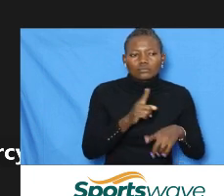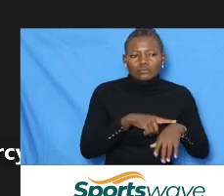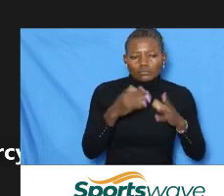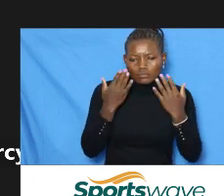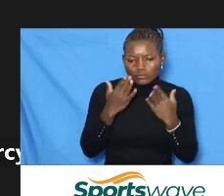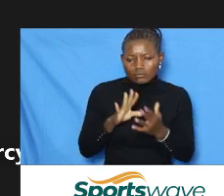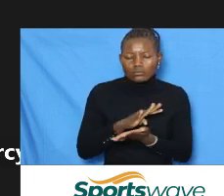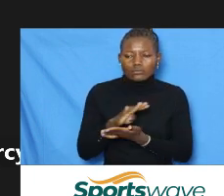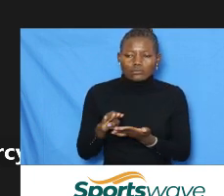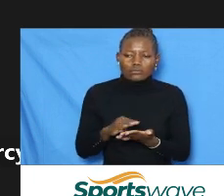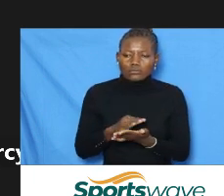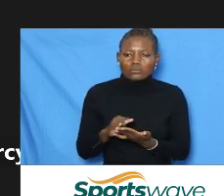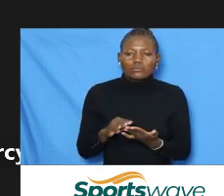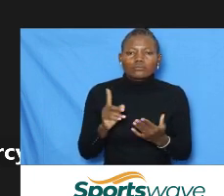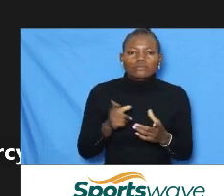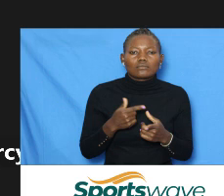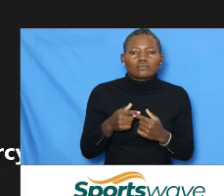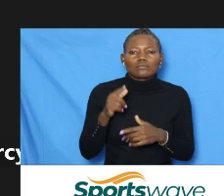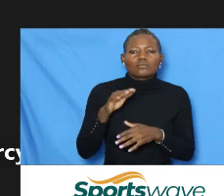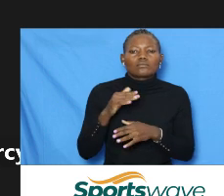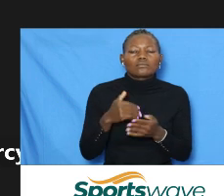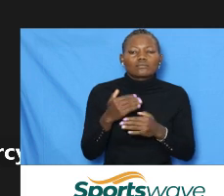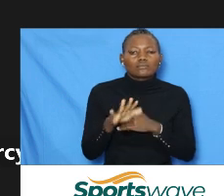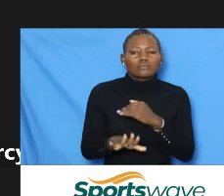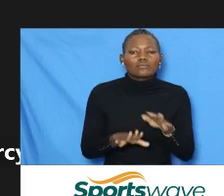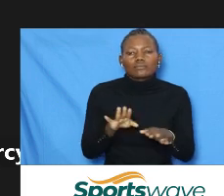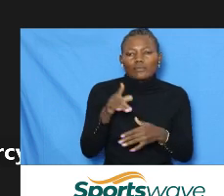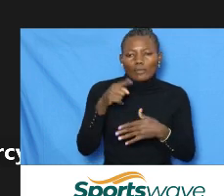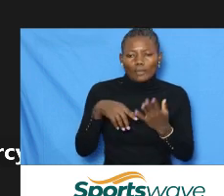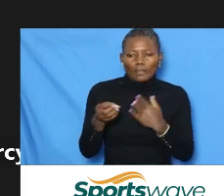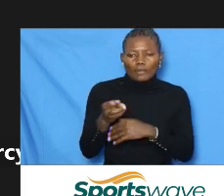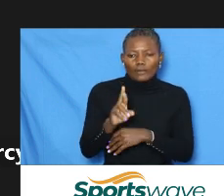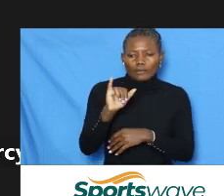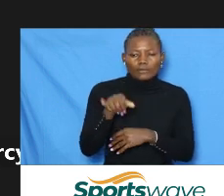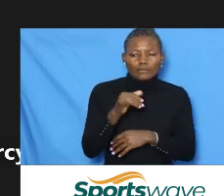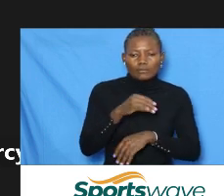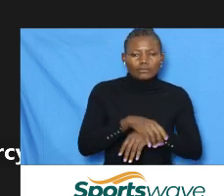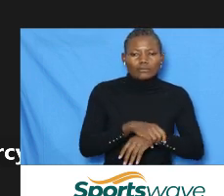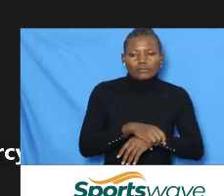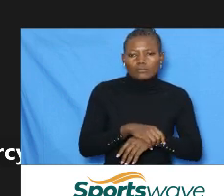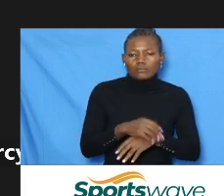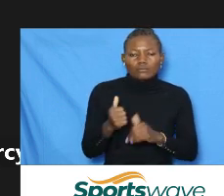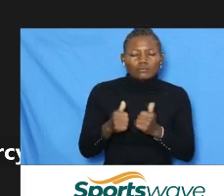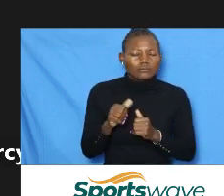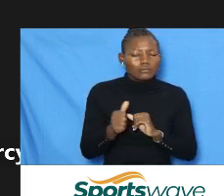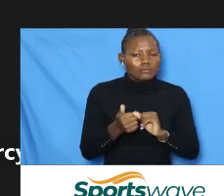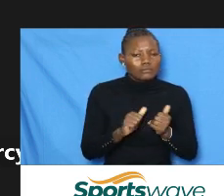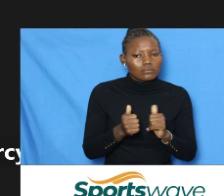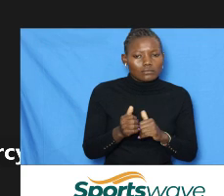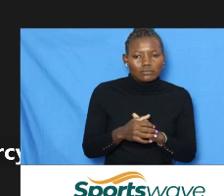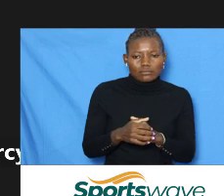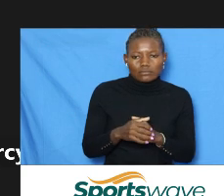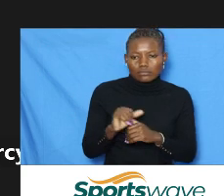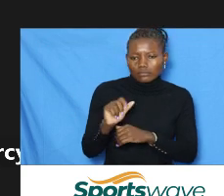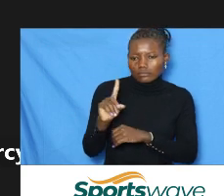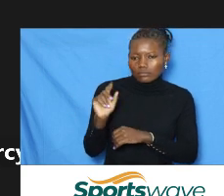as a base, then what's the next step? Or do we just get the whichever sport that is to write to